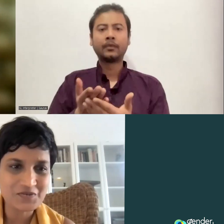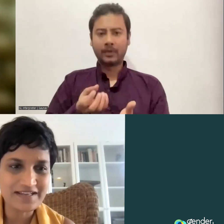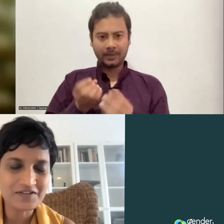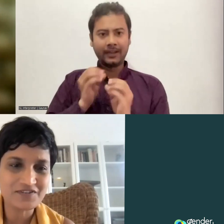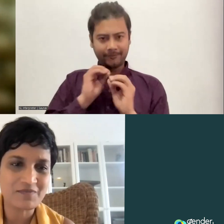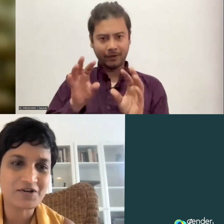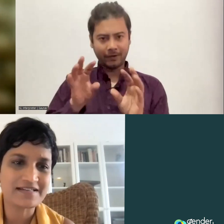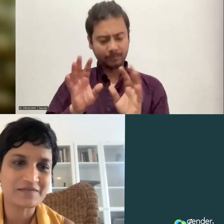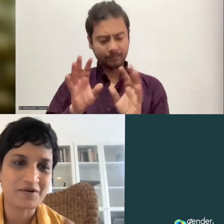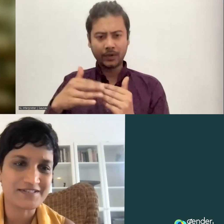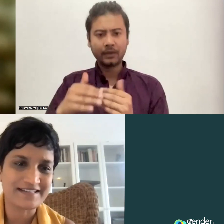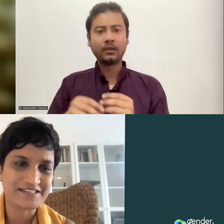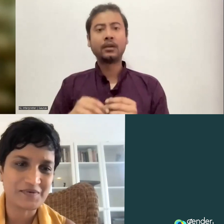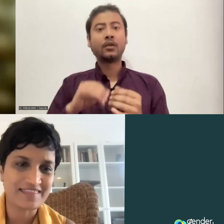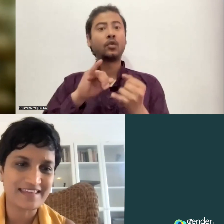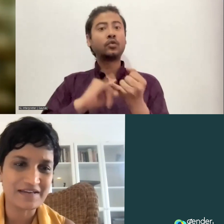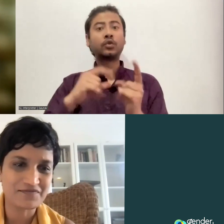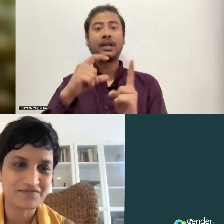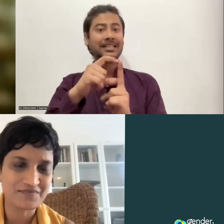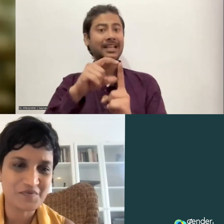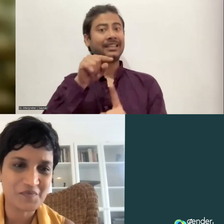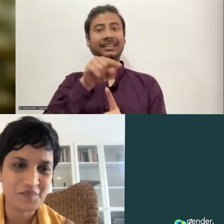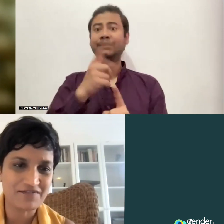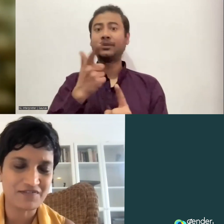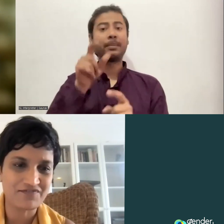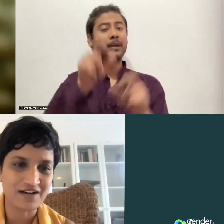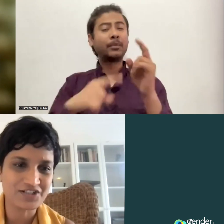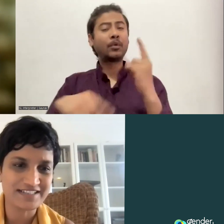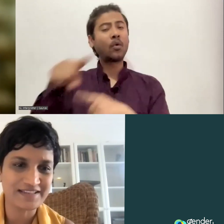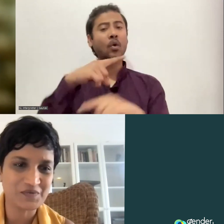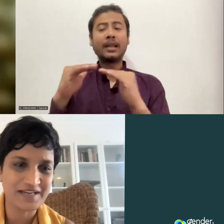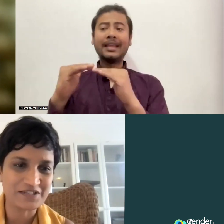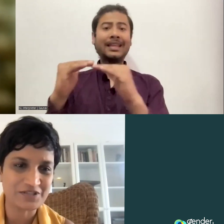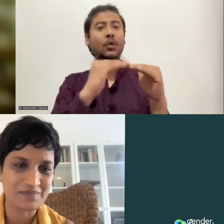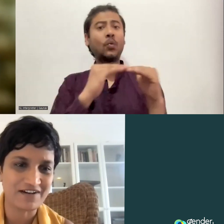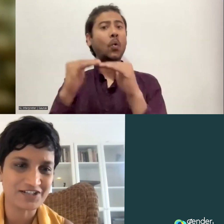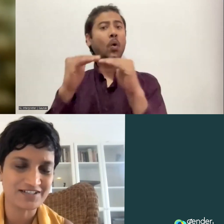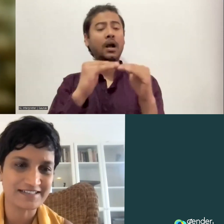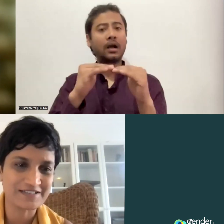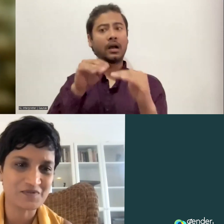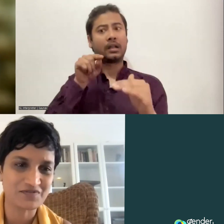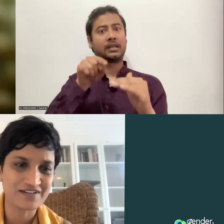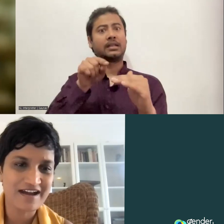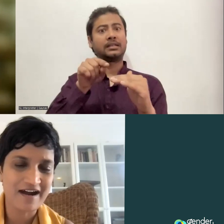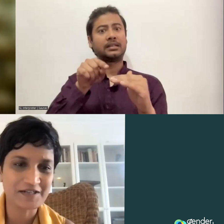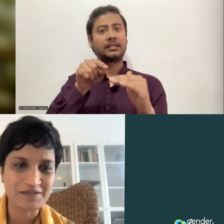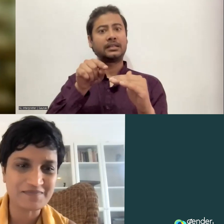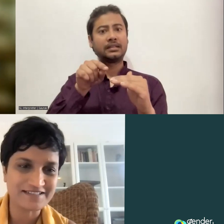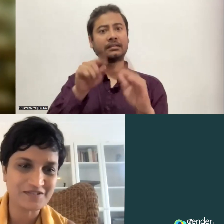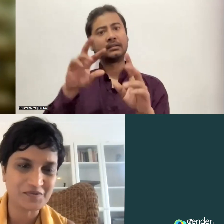it's truly sort of a democratic process. So I think if we are functioning the way we should be functioning in terms of